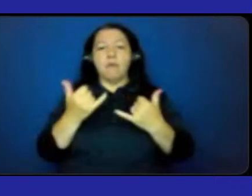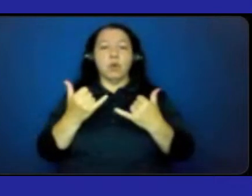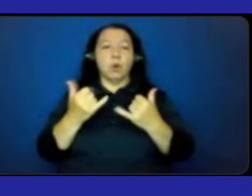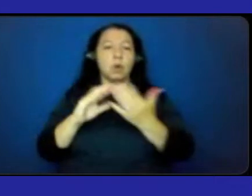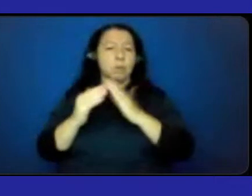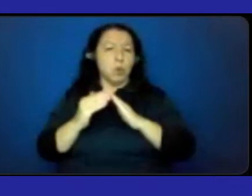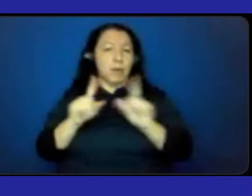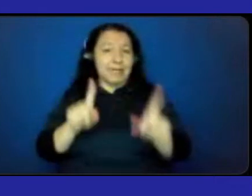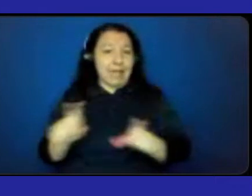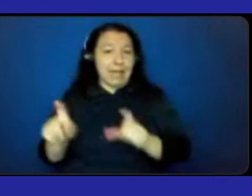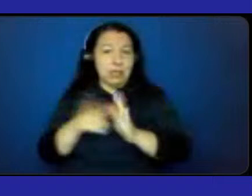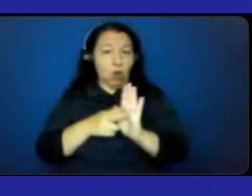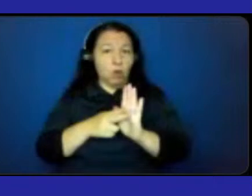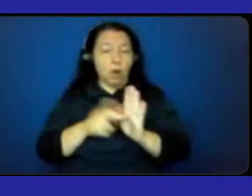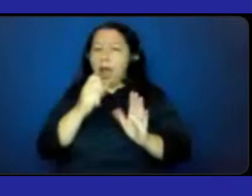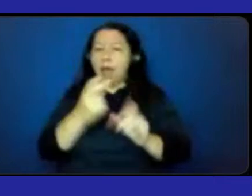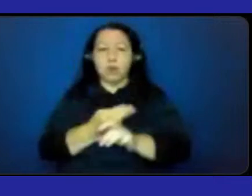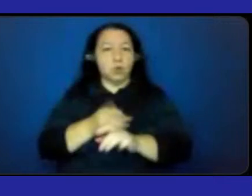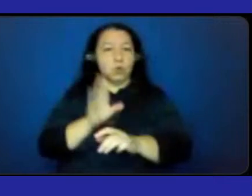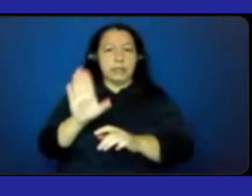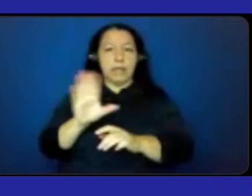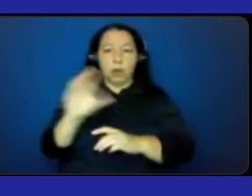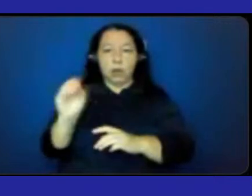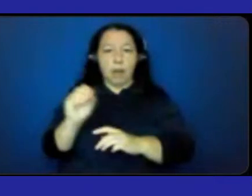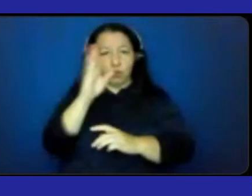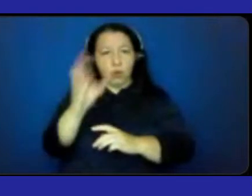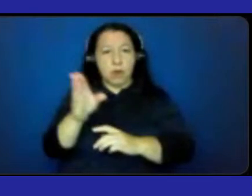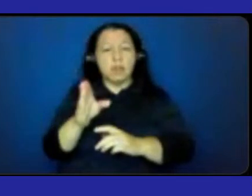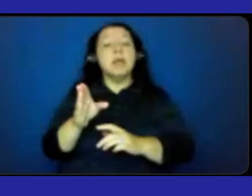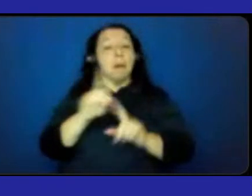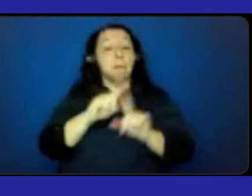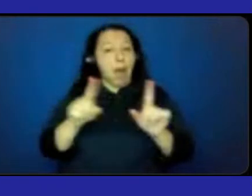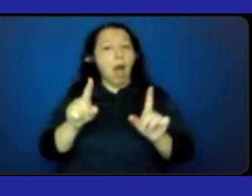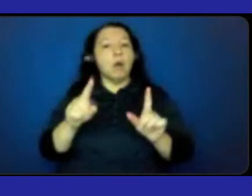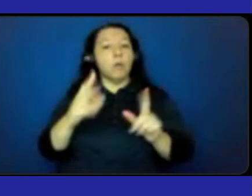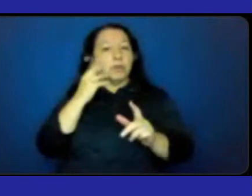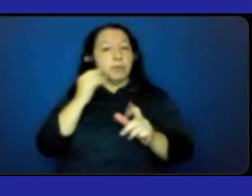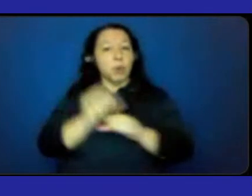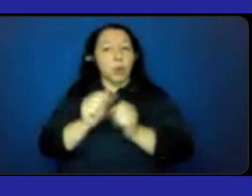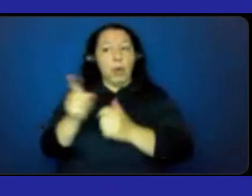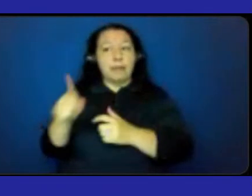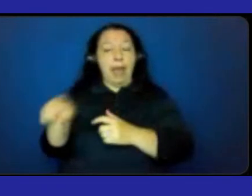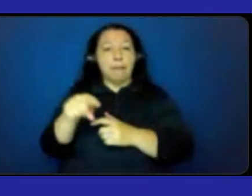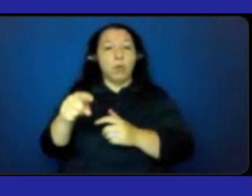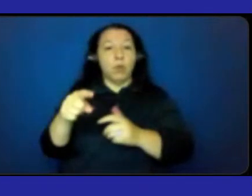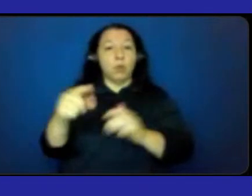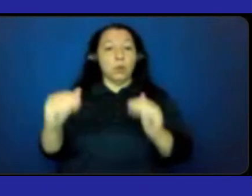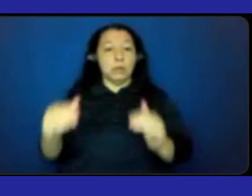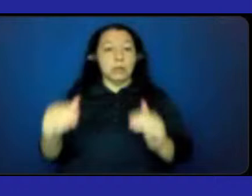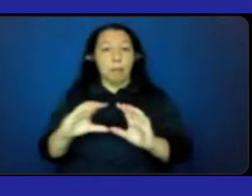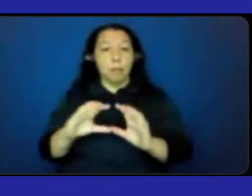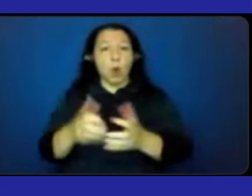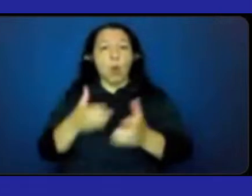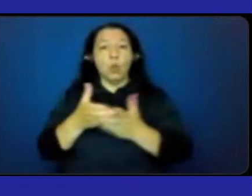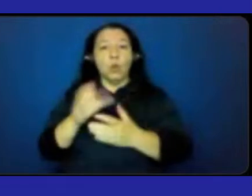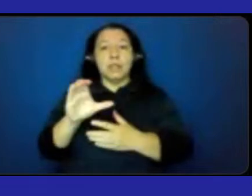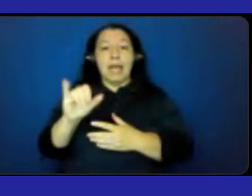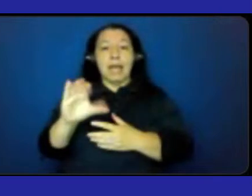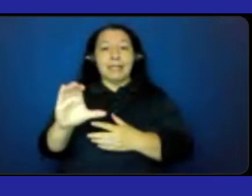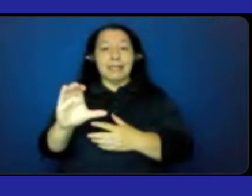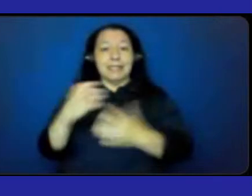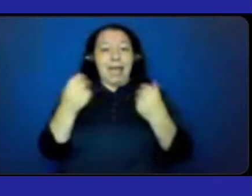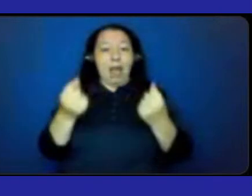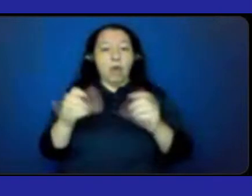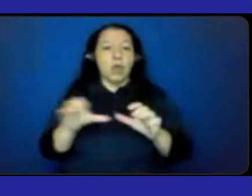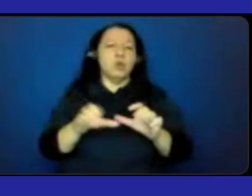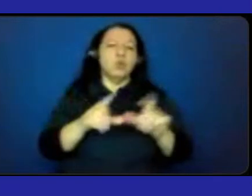them directly. They have, however, been a subcontractor for CIC Health, who does school testing primarily in charter schools and